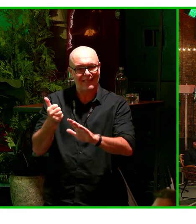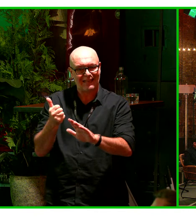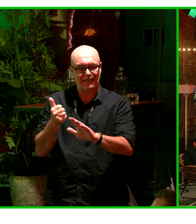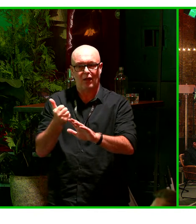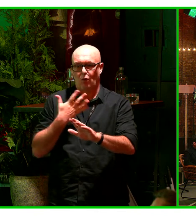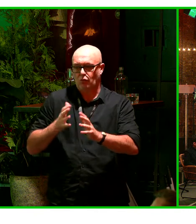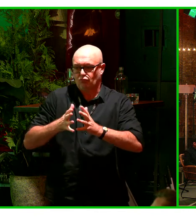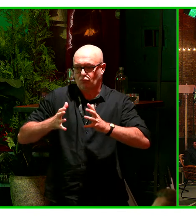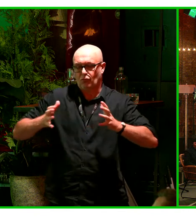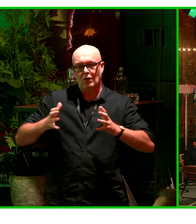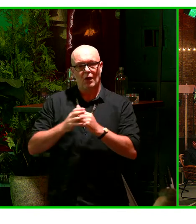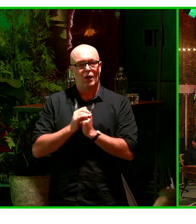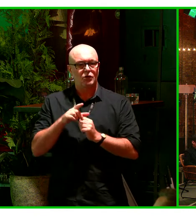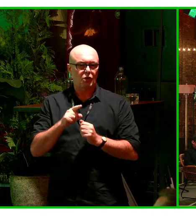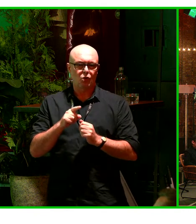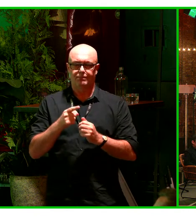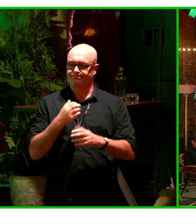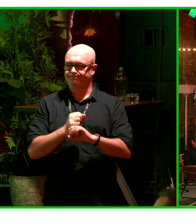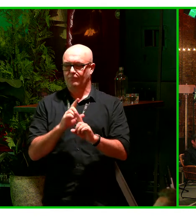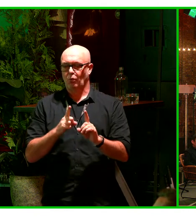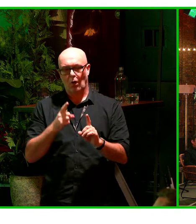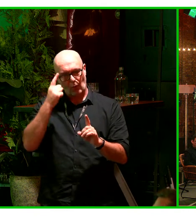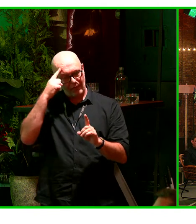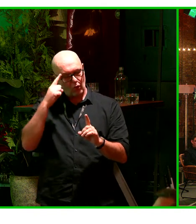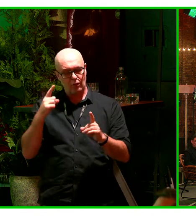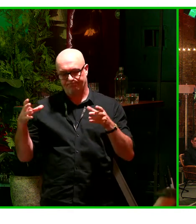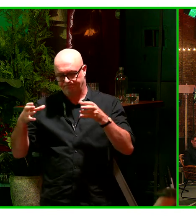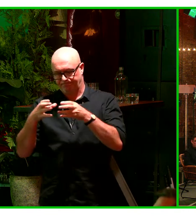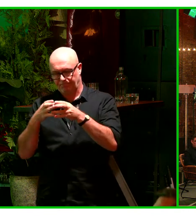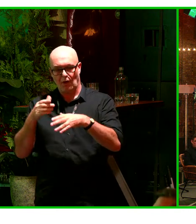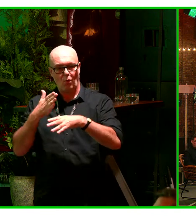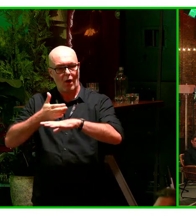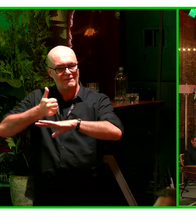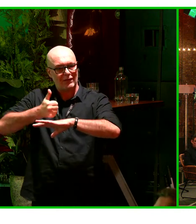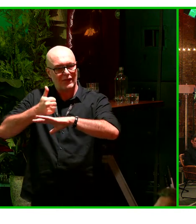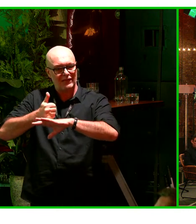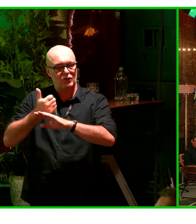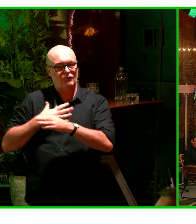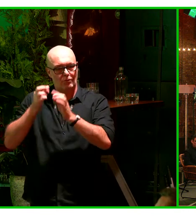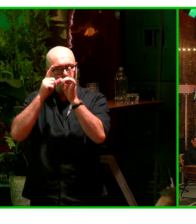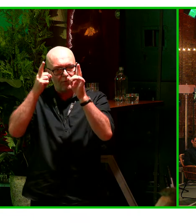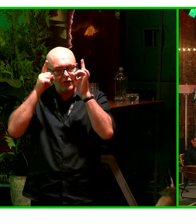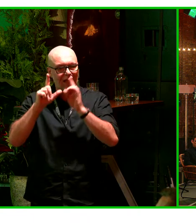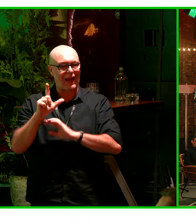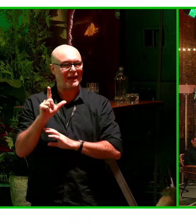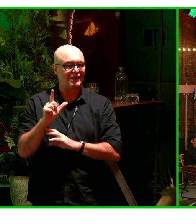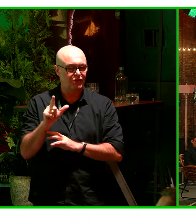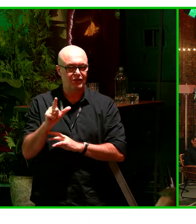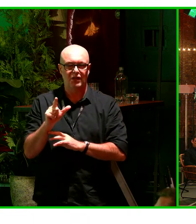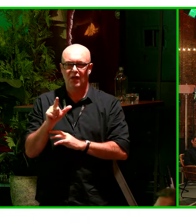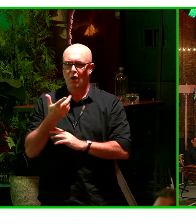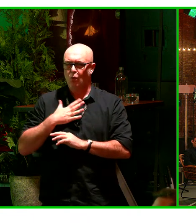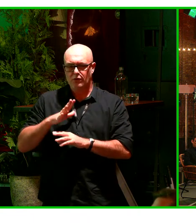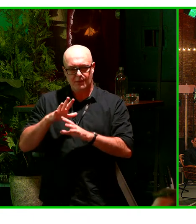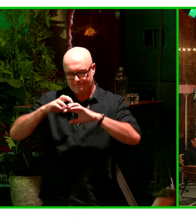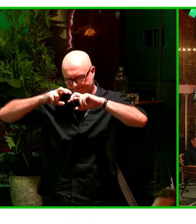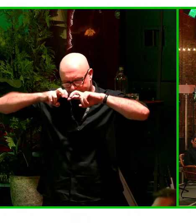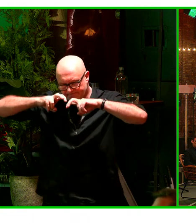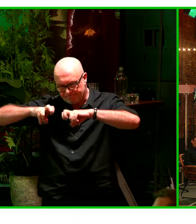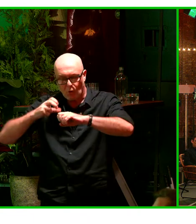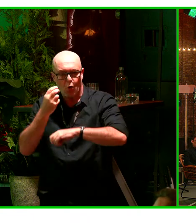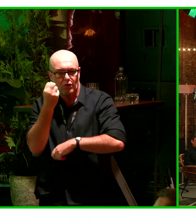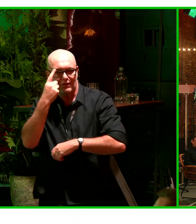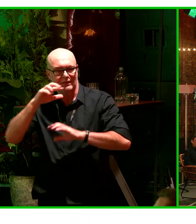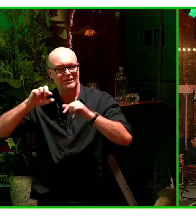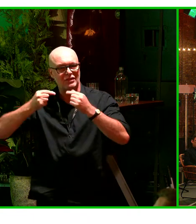ambitions. So we got together with the Work Foundation from University of Lancashire, really got under the bonnet to understand what the challenges